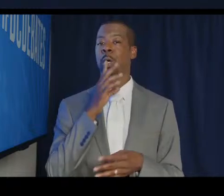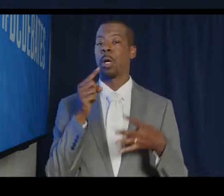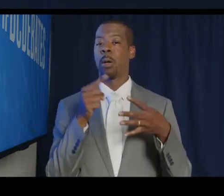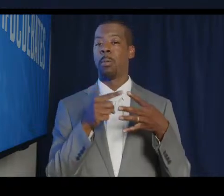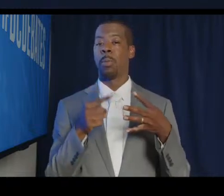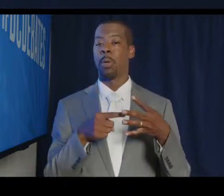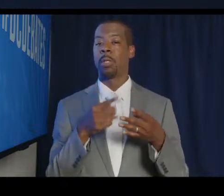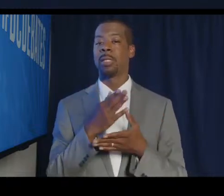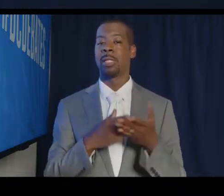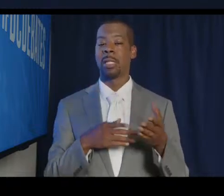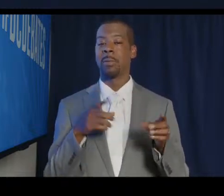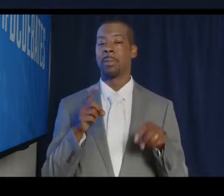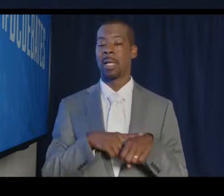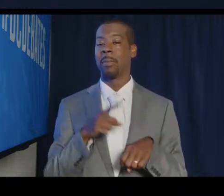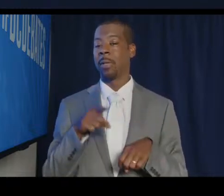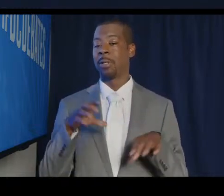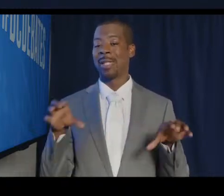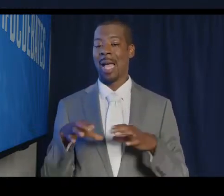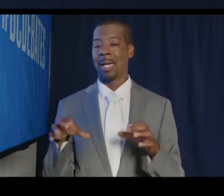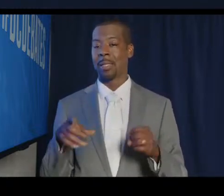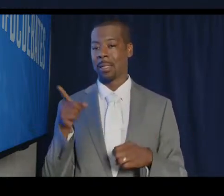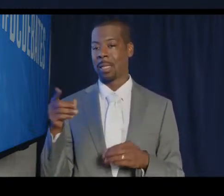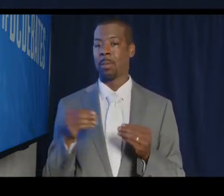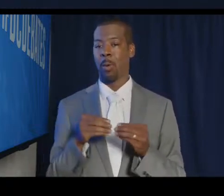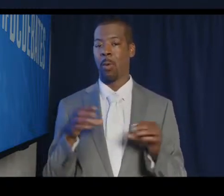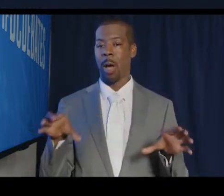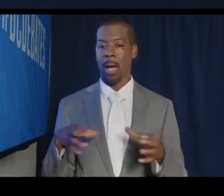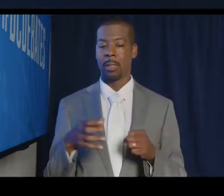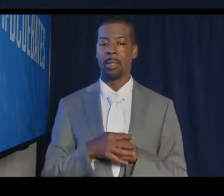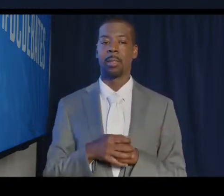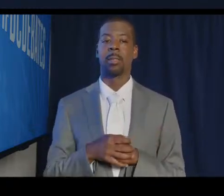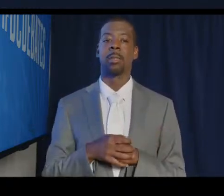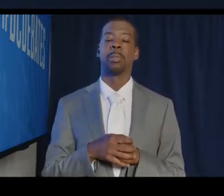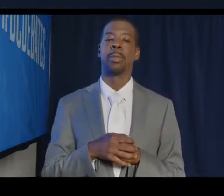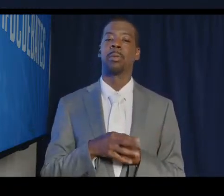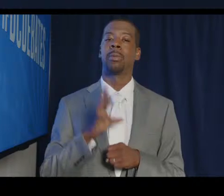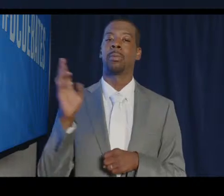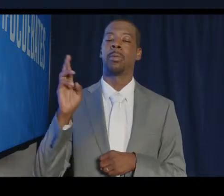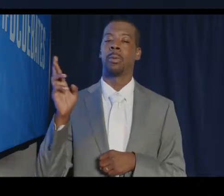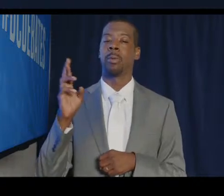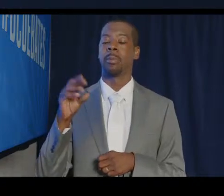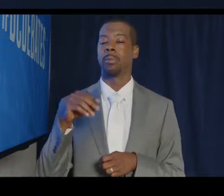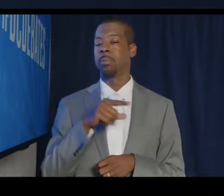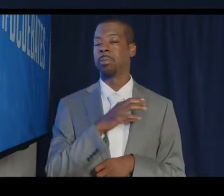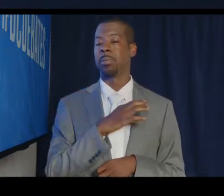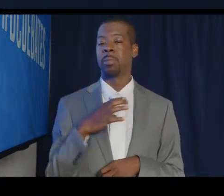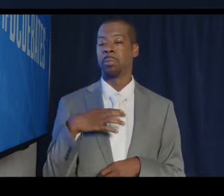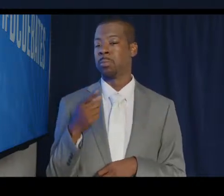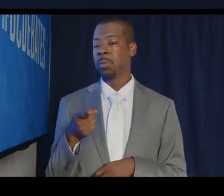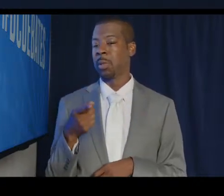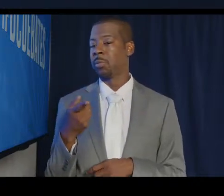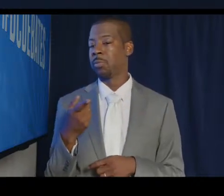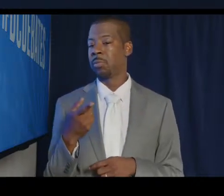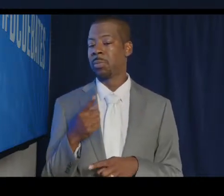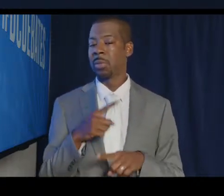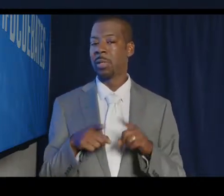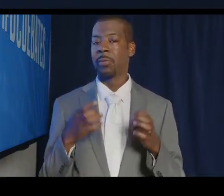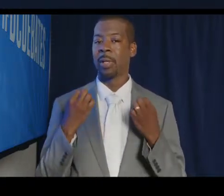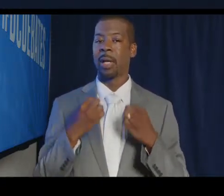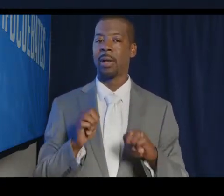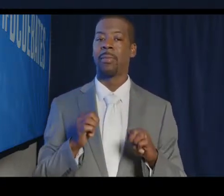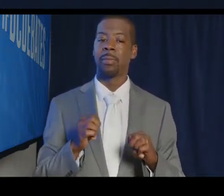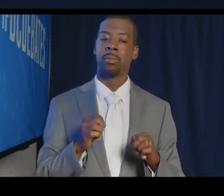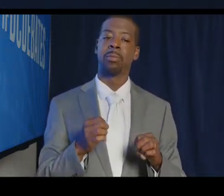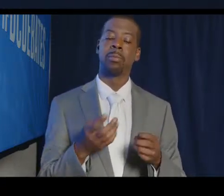there are actions. He has more talking points than actions, but the Republicans in the Congress, they have made certain efforts to engage in our